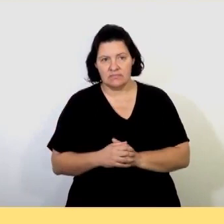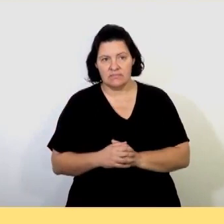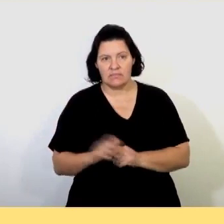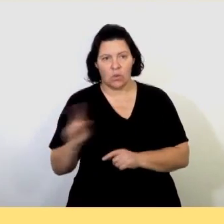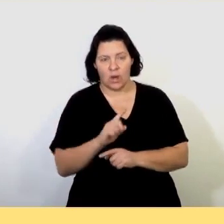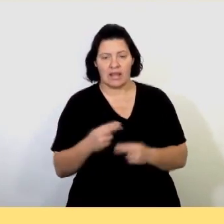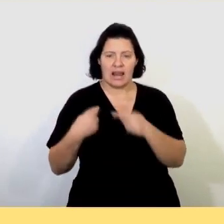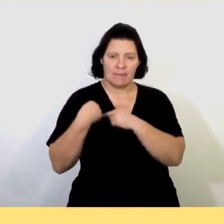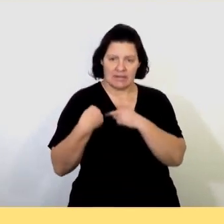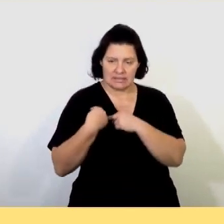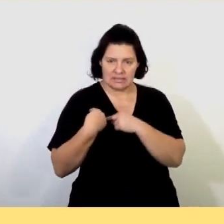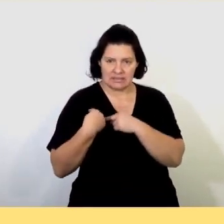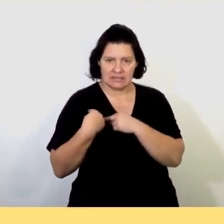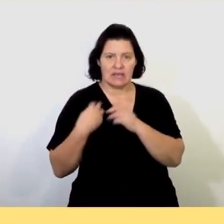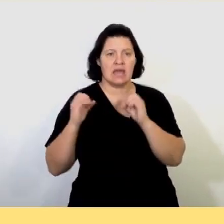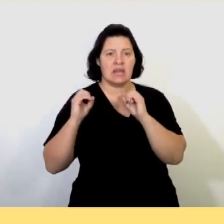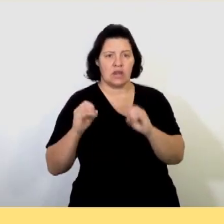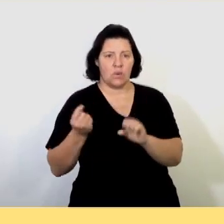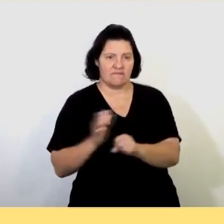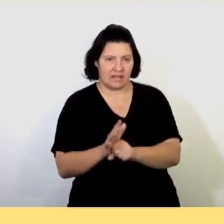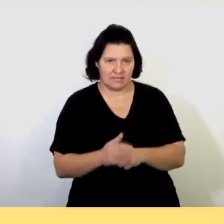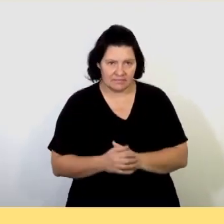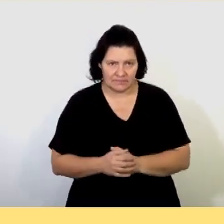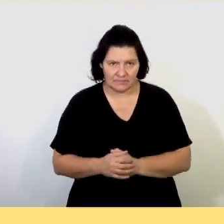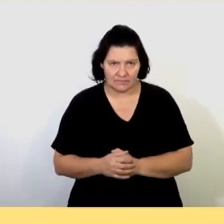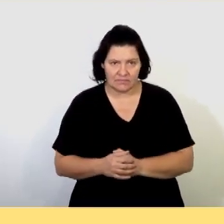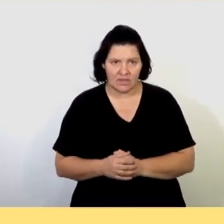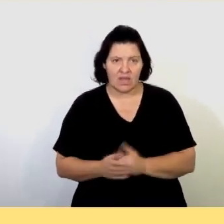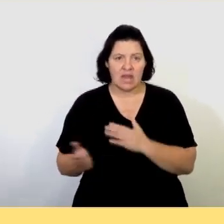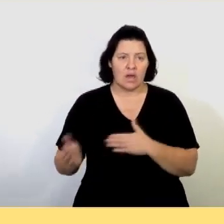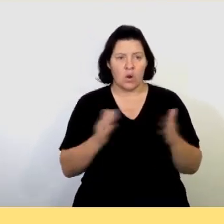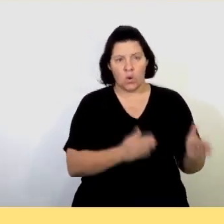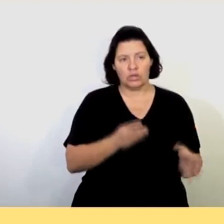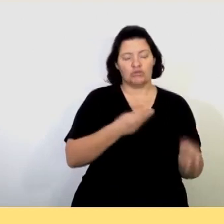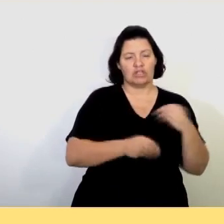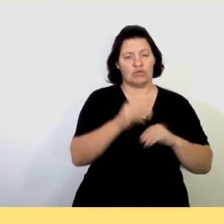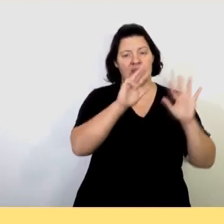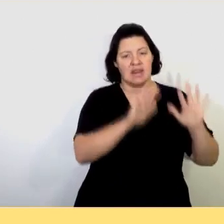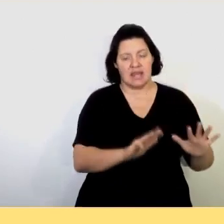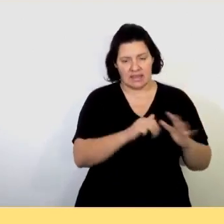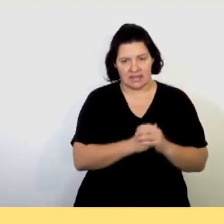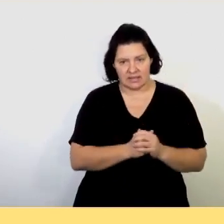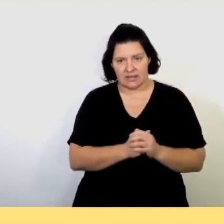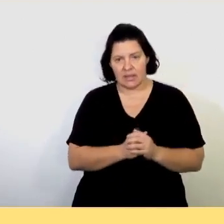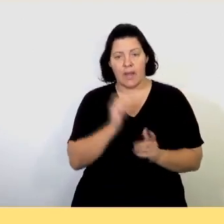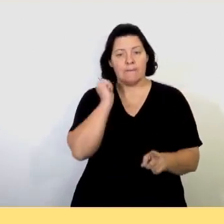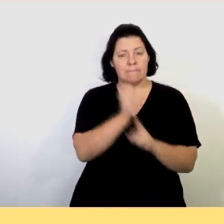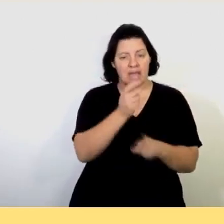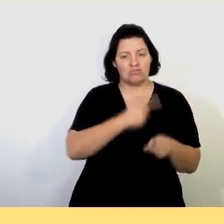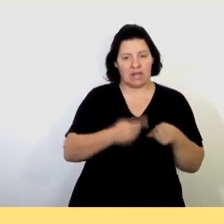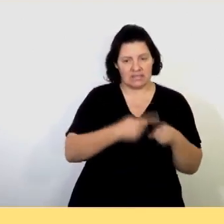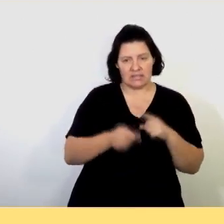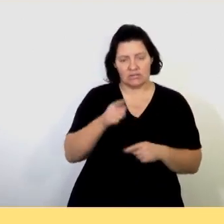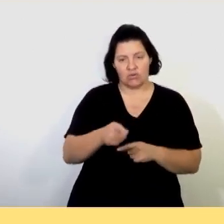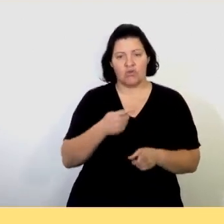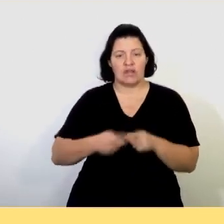7,500. What happens to your liabilities? No effect. Let's go to the transaction on the 9th. Paid rent